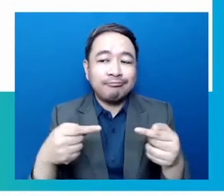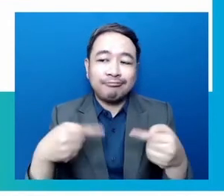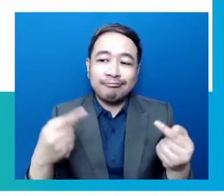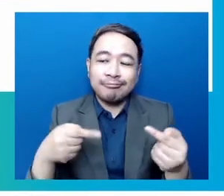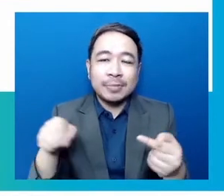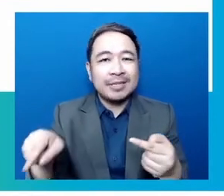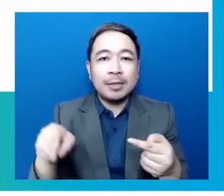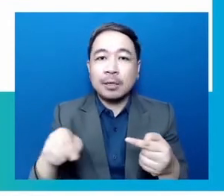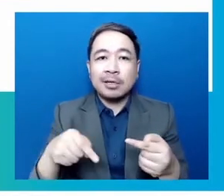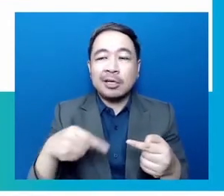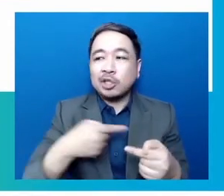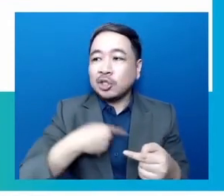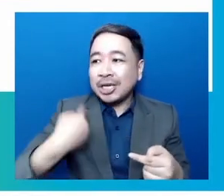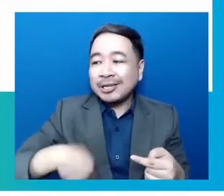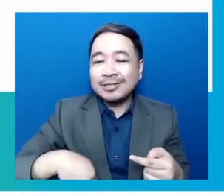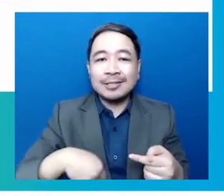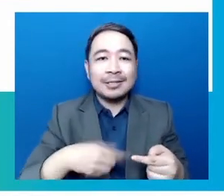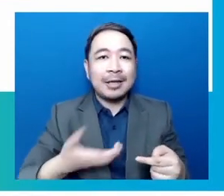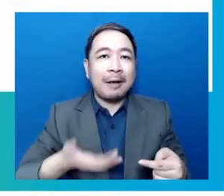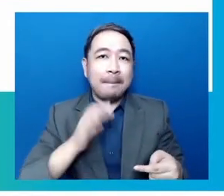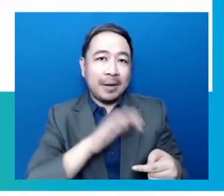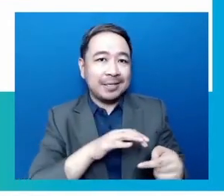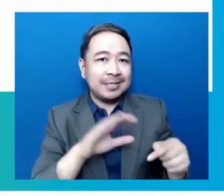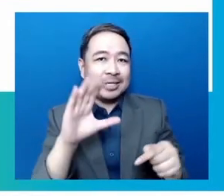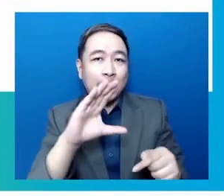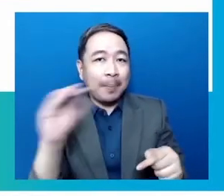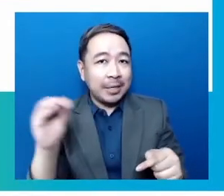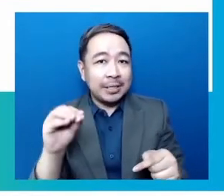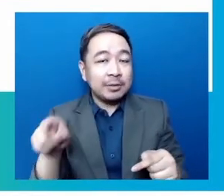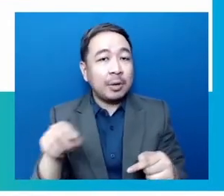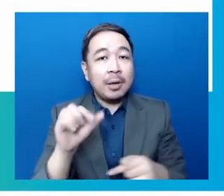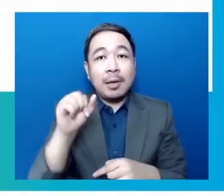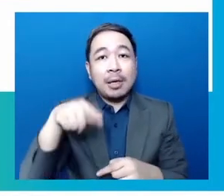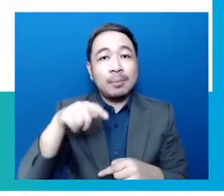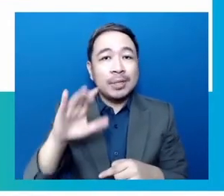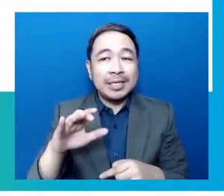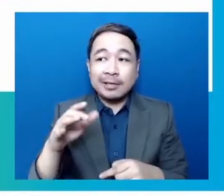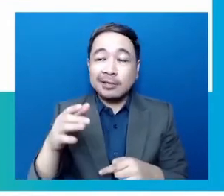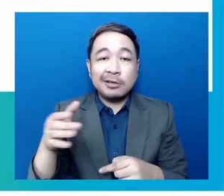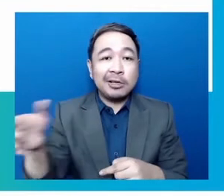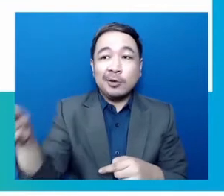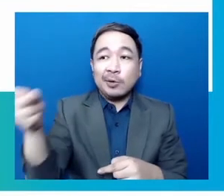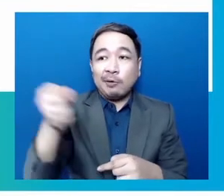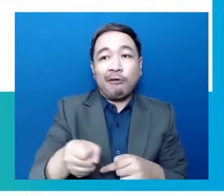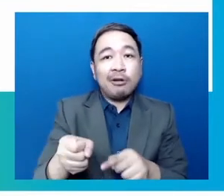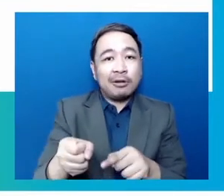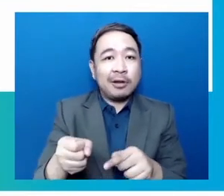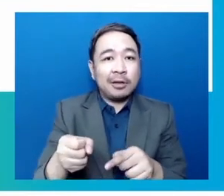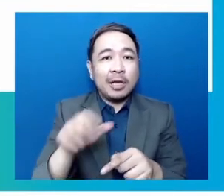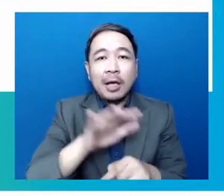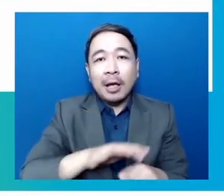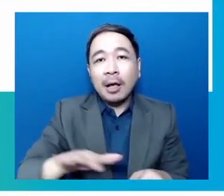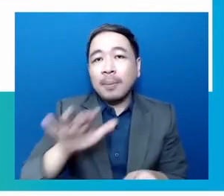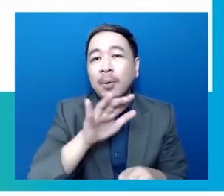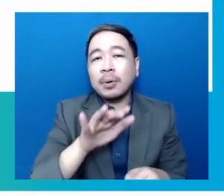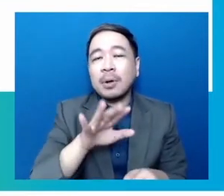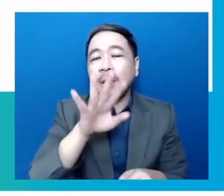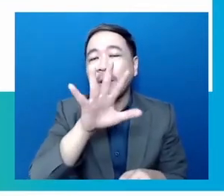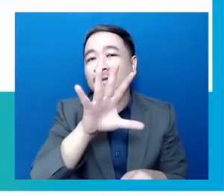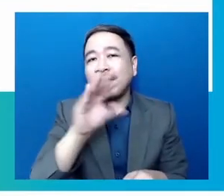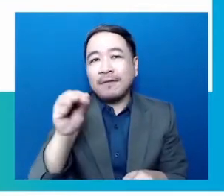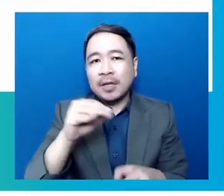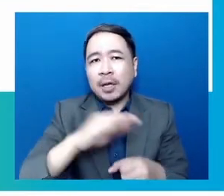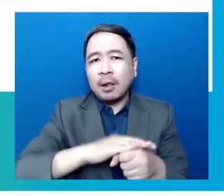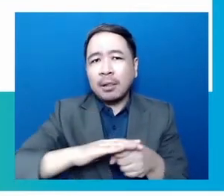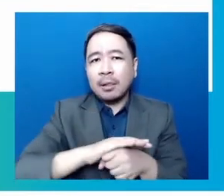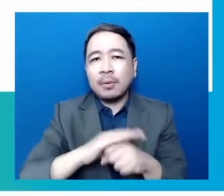workers, and the EPC contractor filed a case against around 450 local laborers, and they